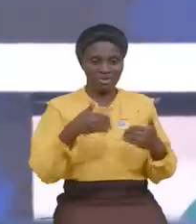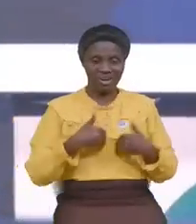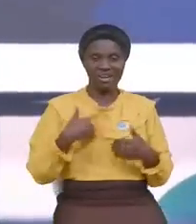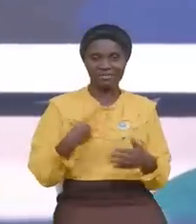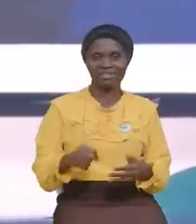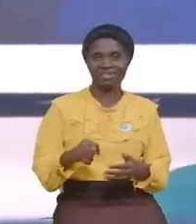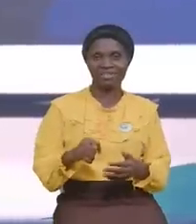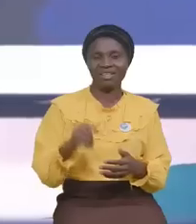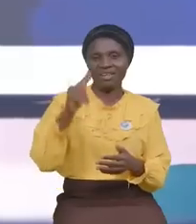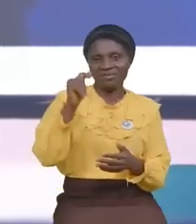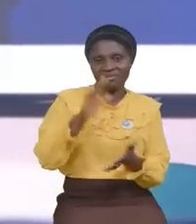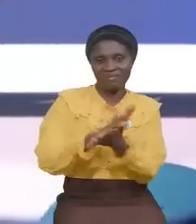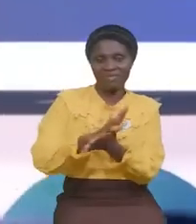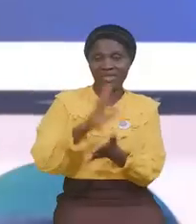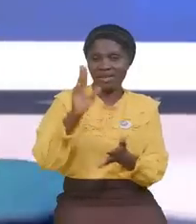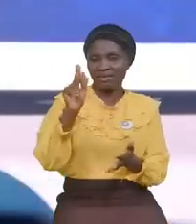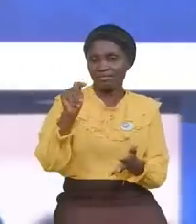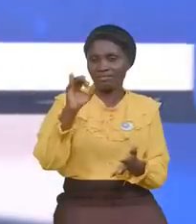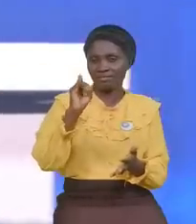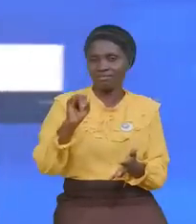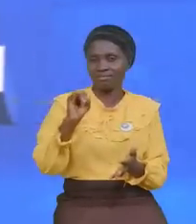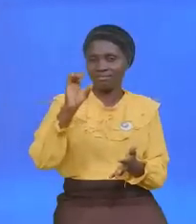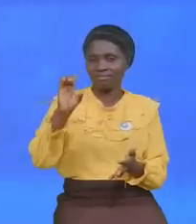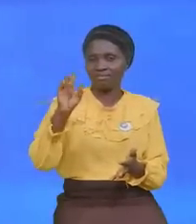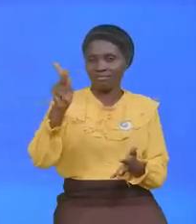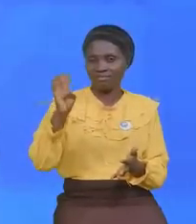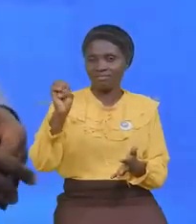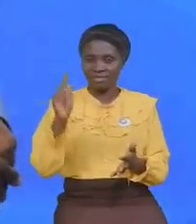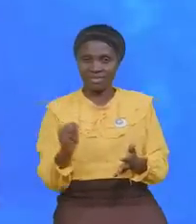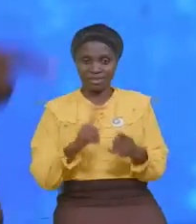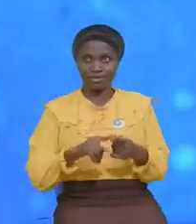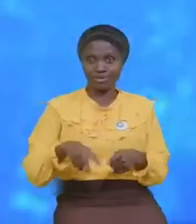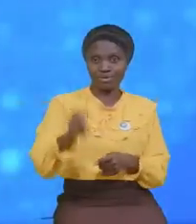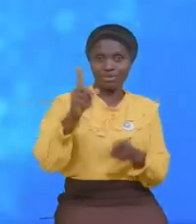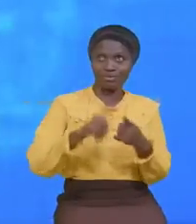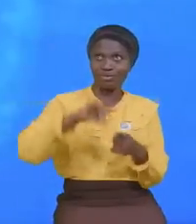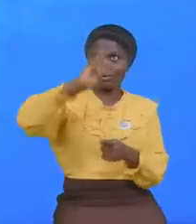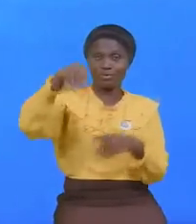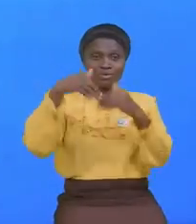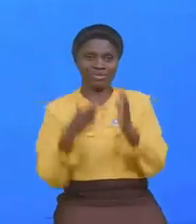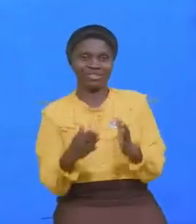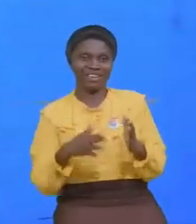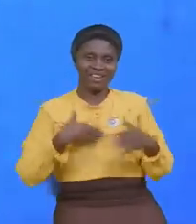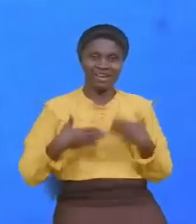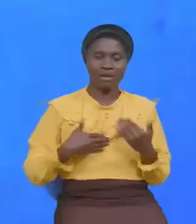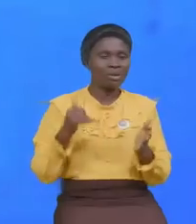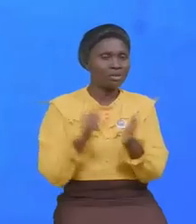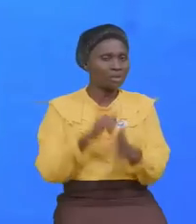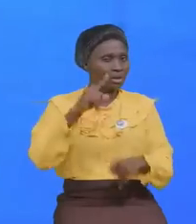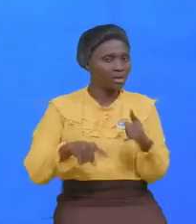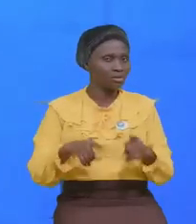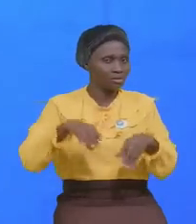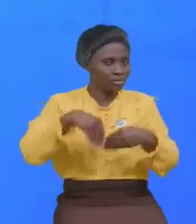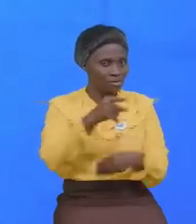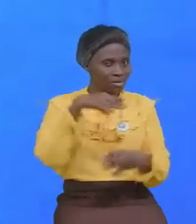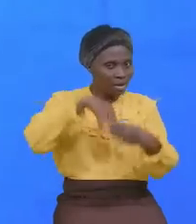few days there and coming back to your country, that doesn't give you entrance into heaven. That's not the best day of your life.